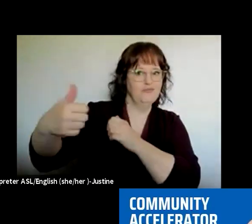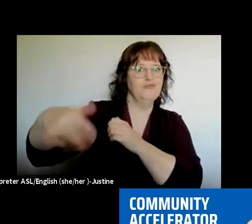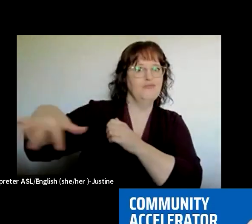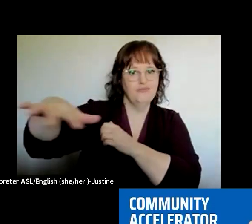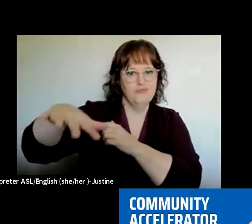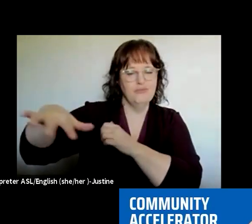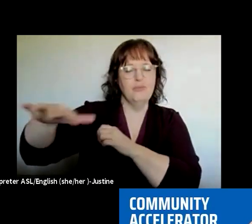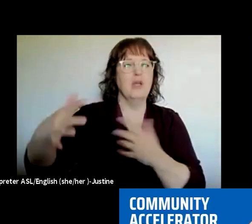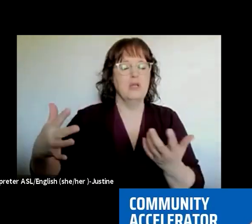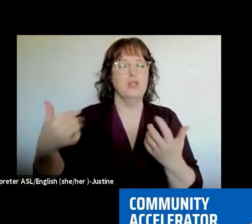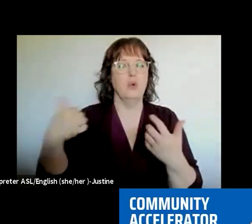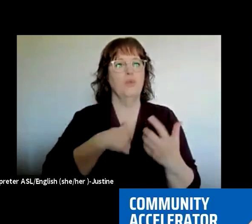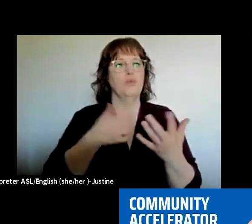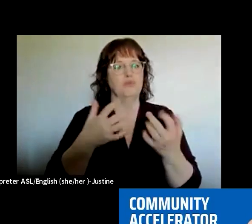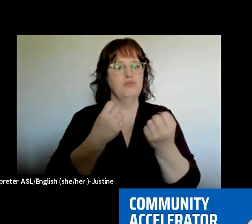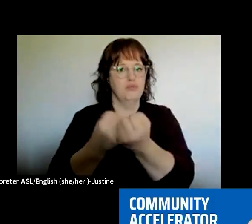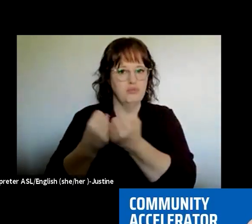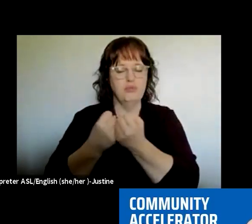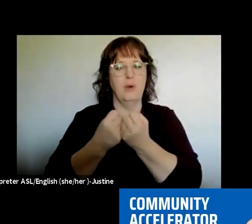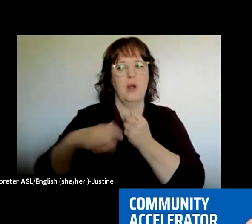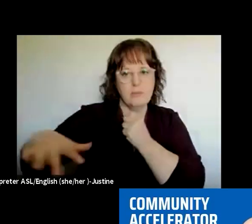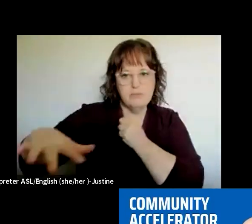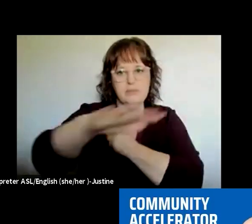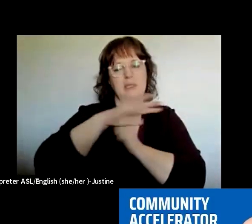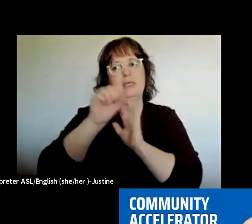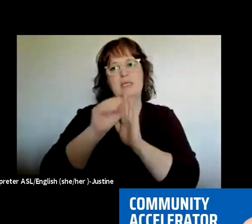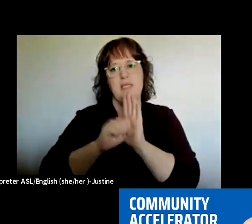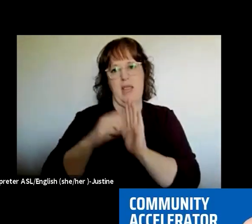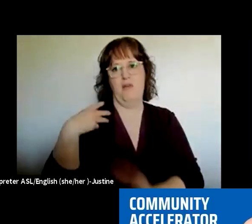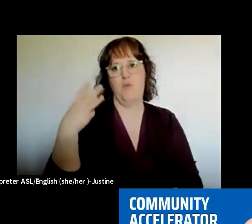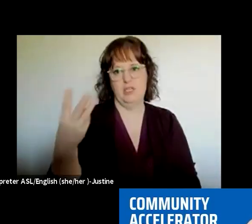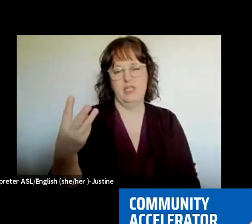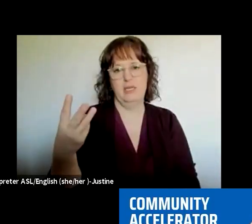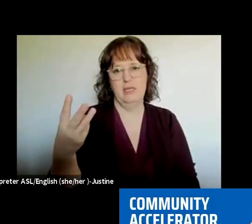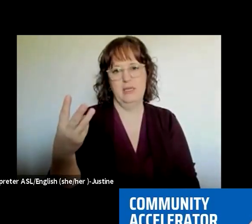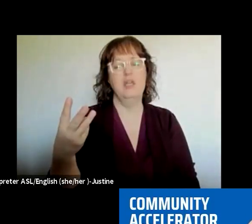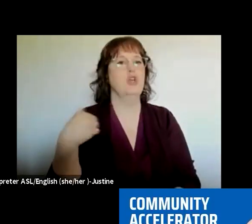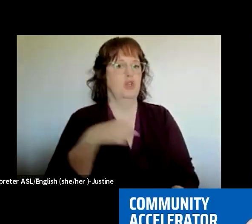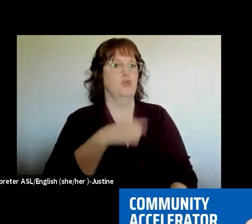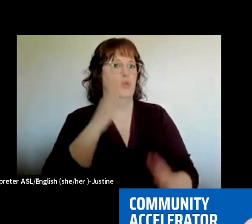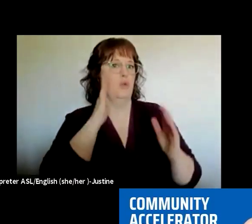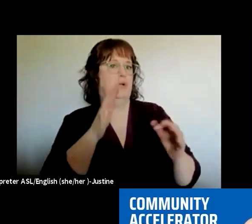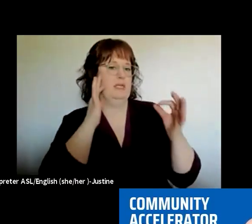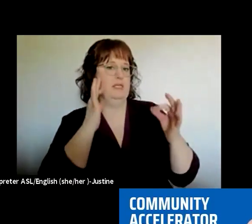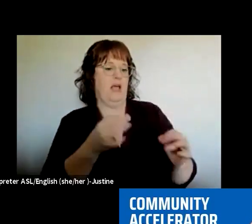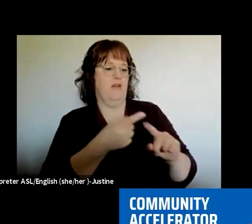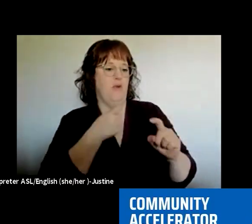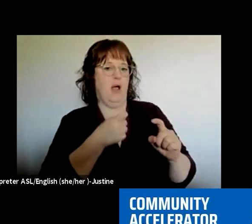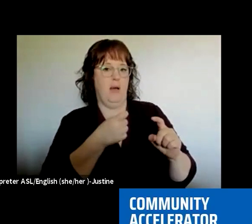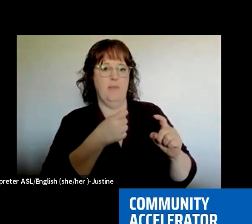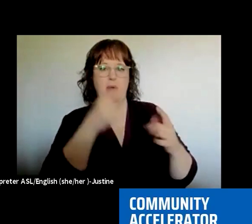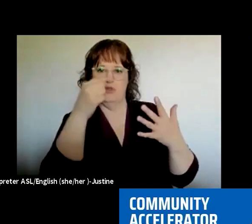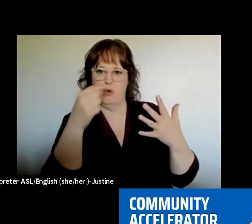from across the state of Washington. So again, the final awards will be based on those criteria, and the range will be from